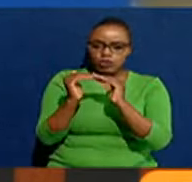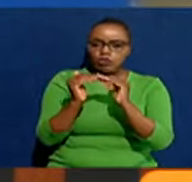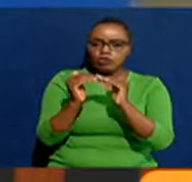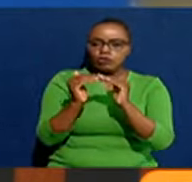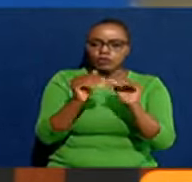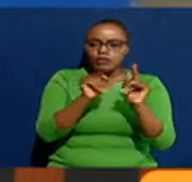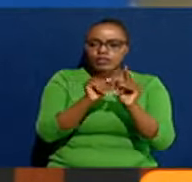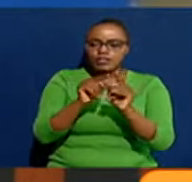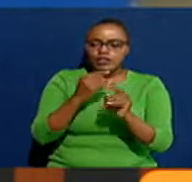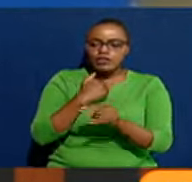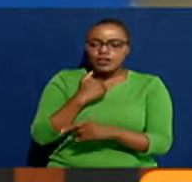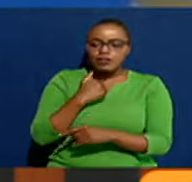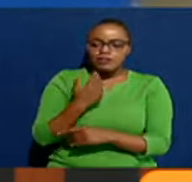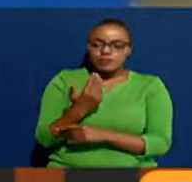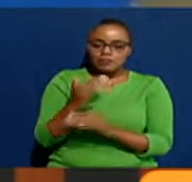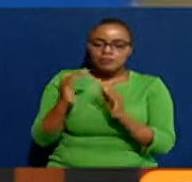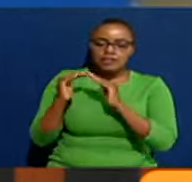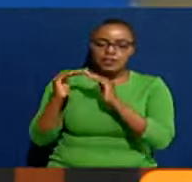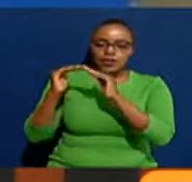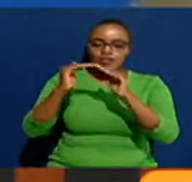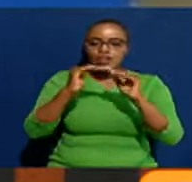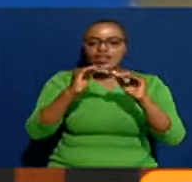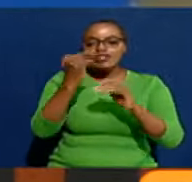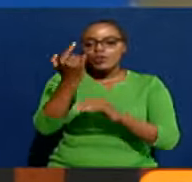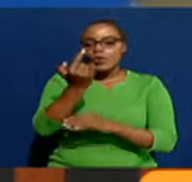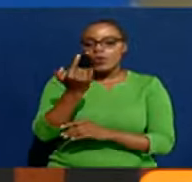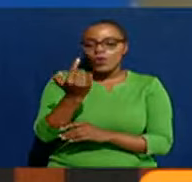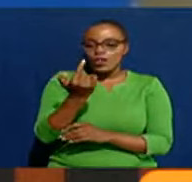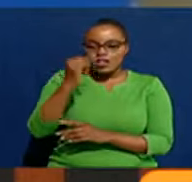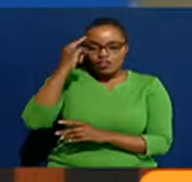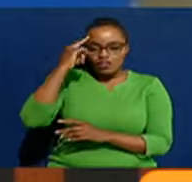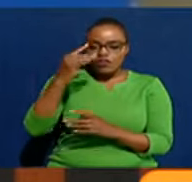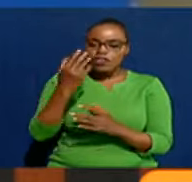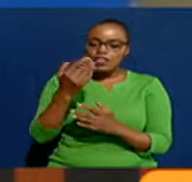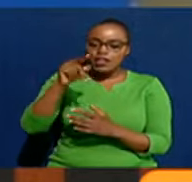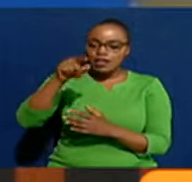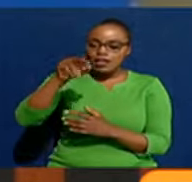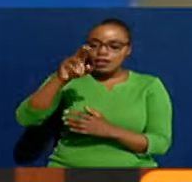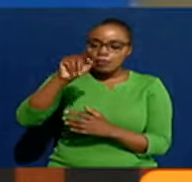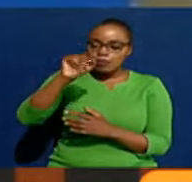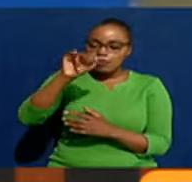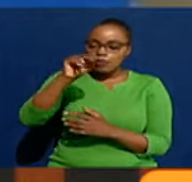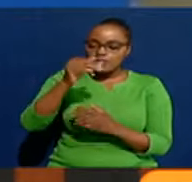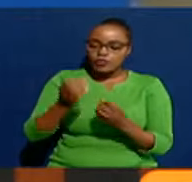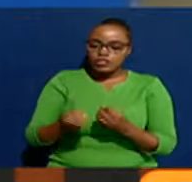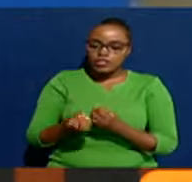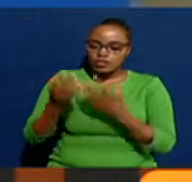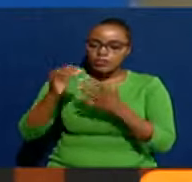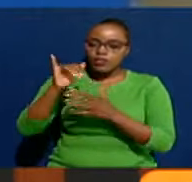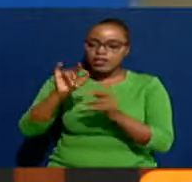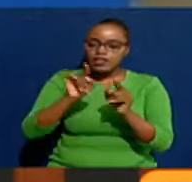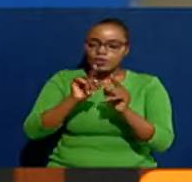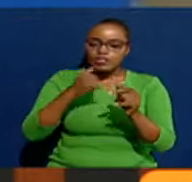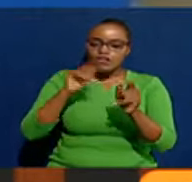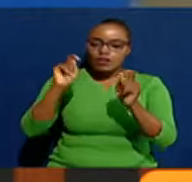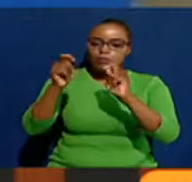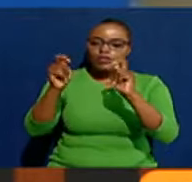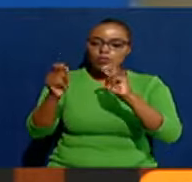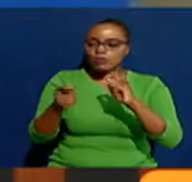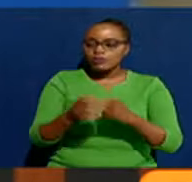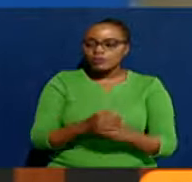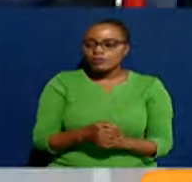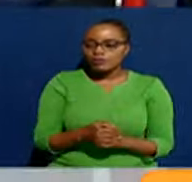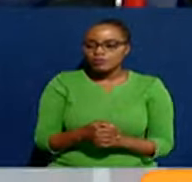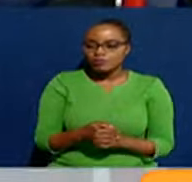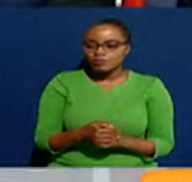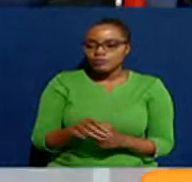are substantially equivalent, except for the protein that is being expressed by this, which has been modified. Okay,